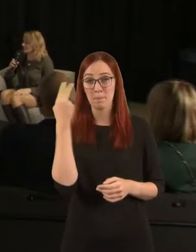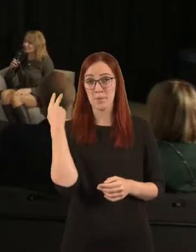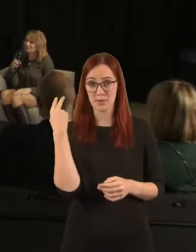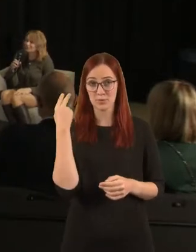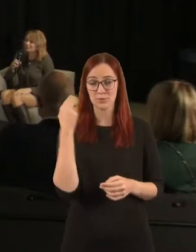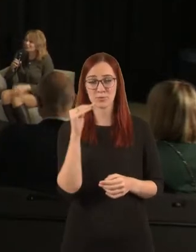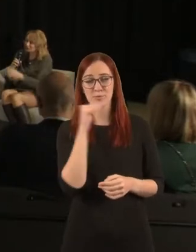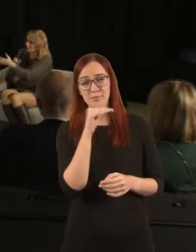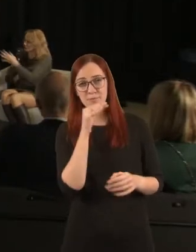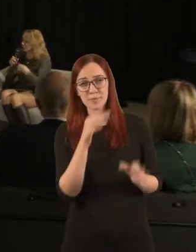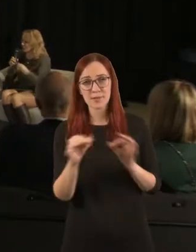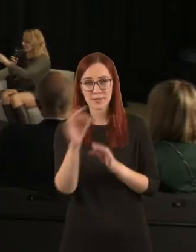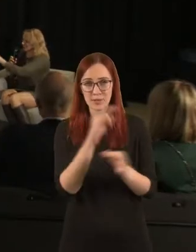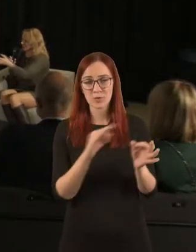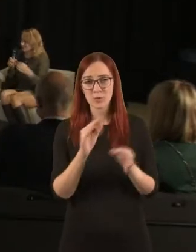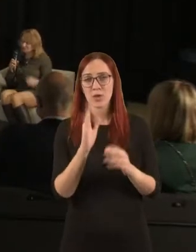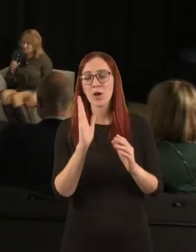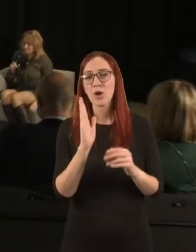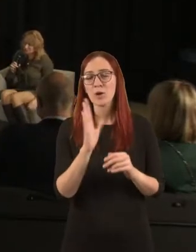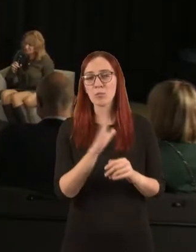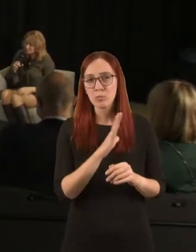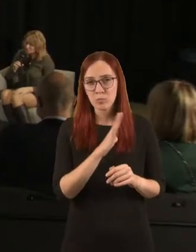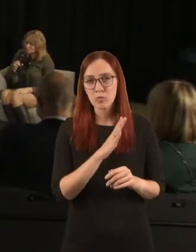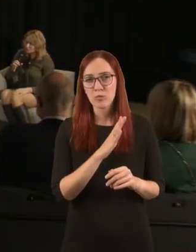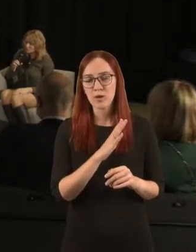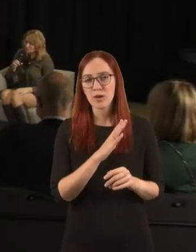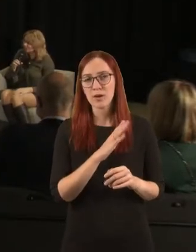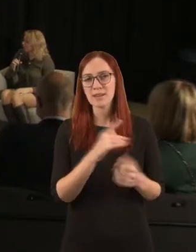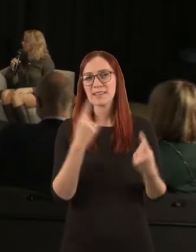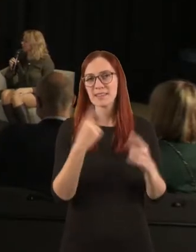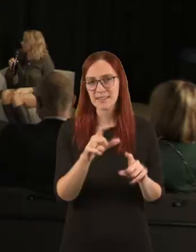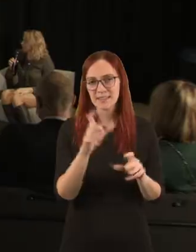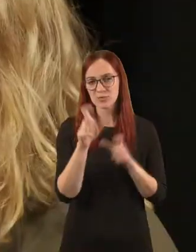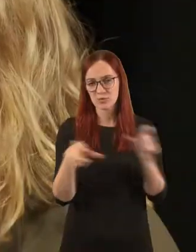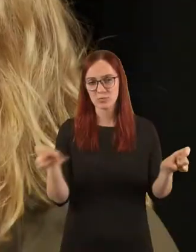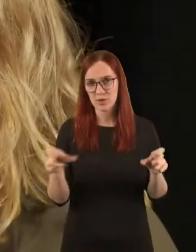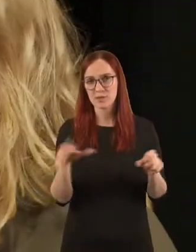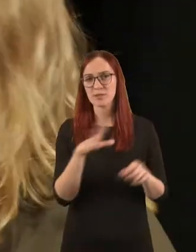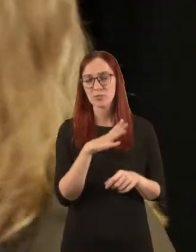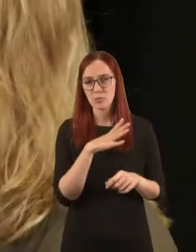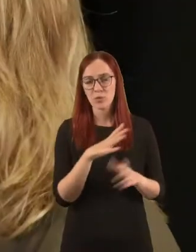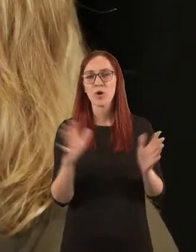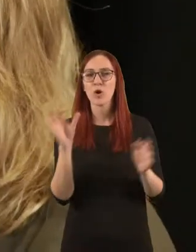Well, a similar discussion took place 2 years ago, and